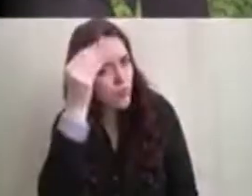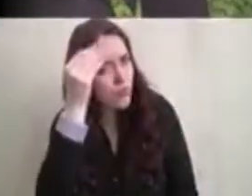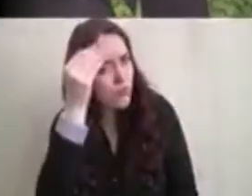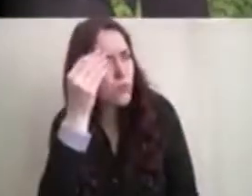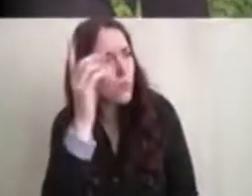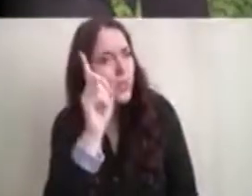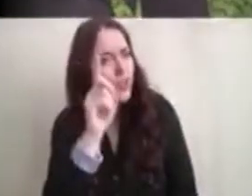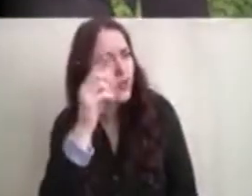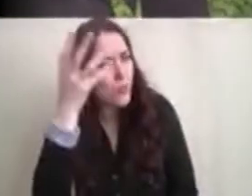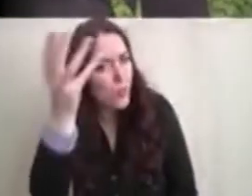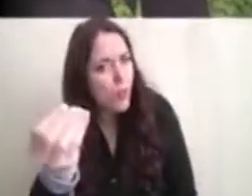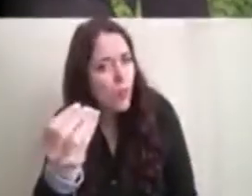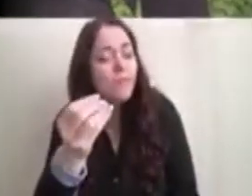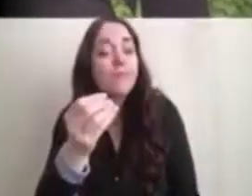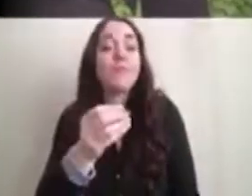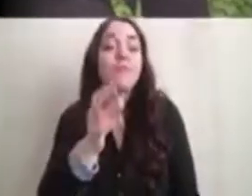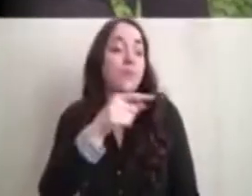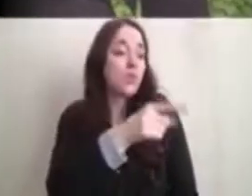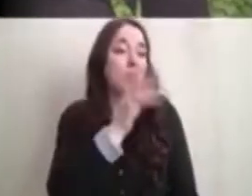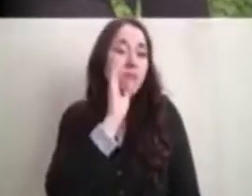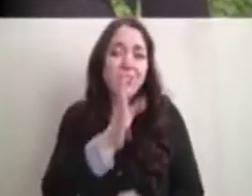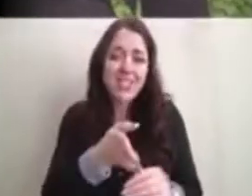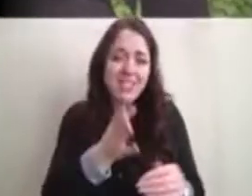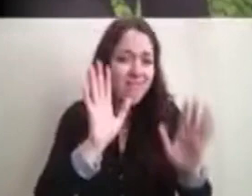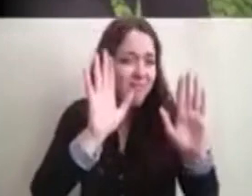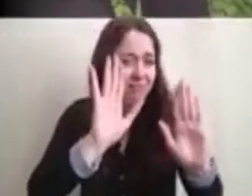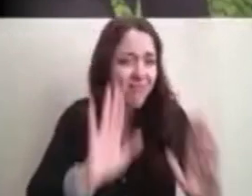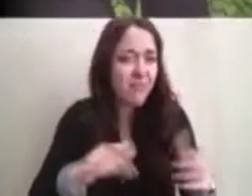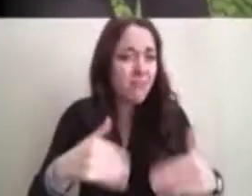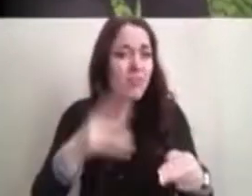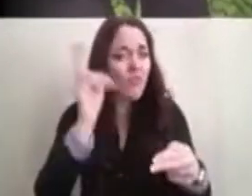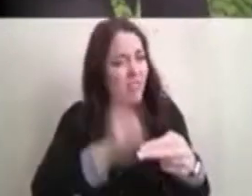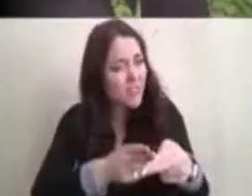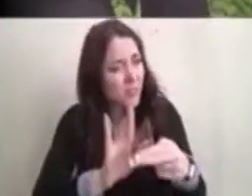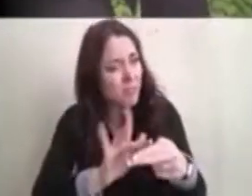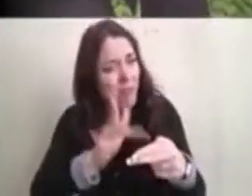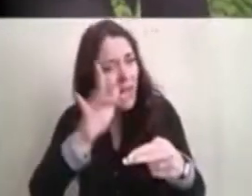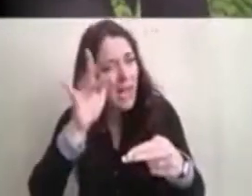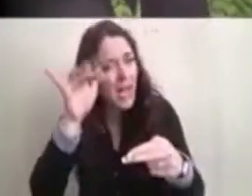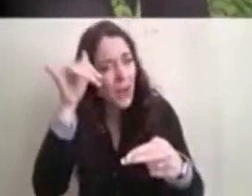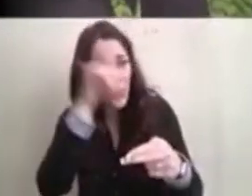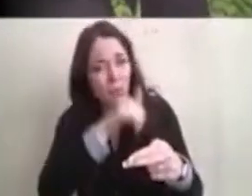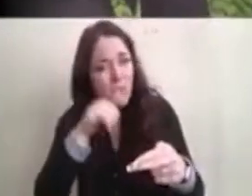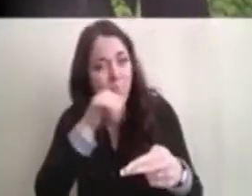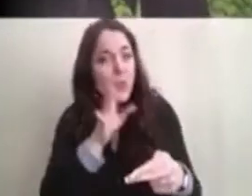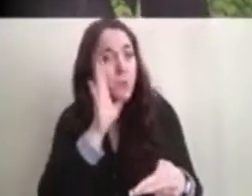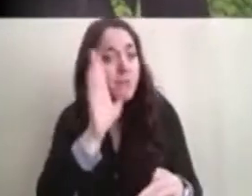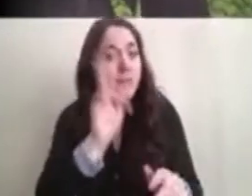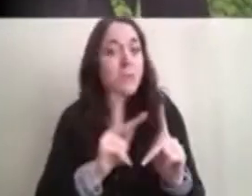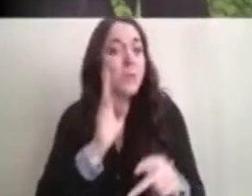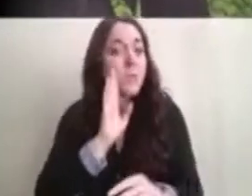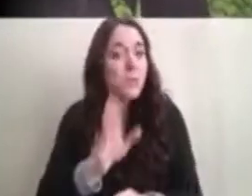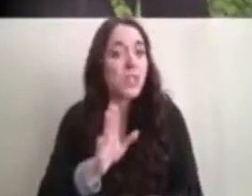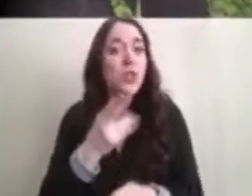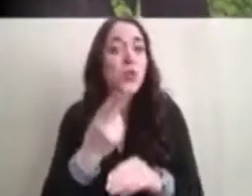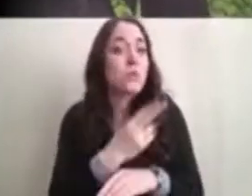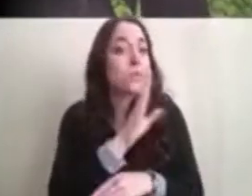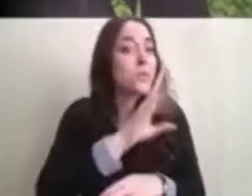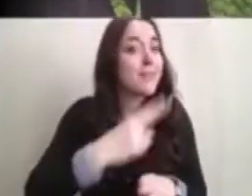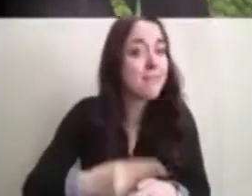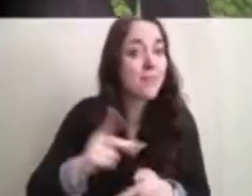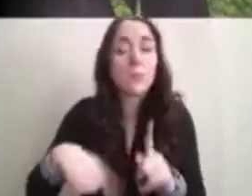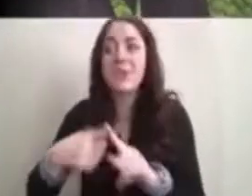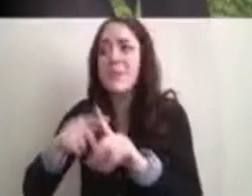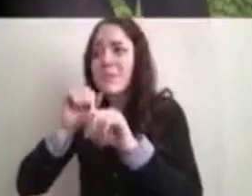who bless you, and I will curse those who curse you. And all the people on the face of the earth will